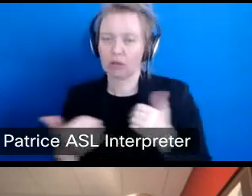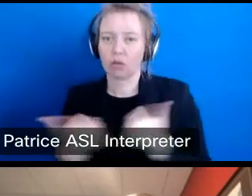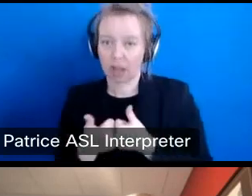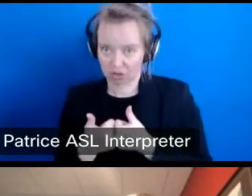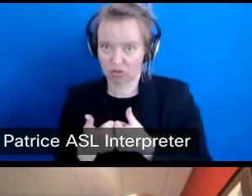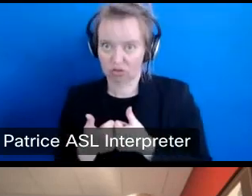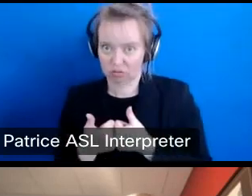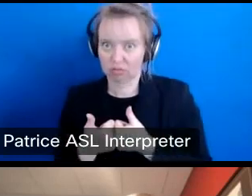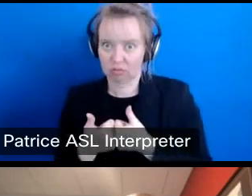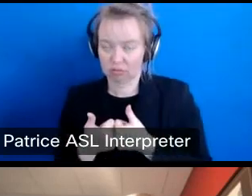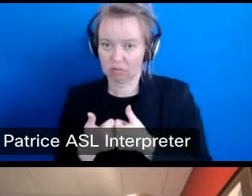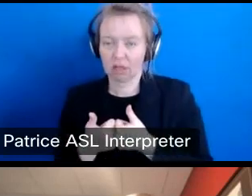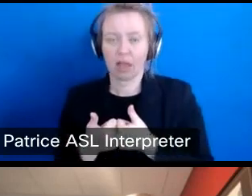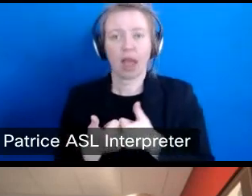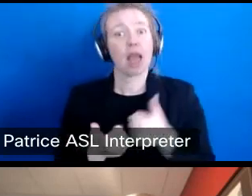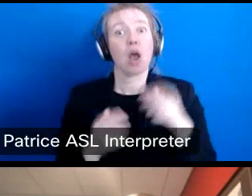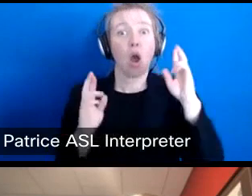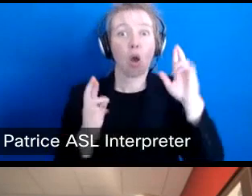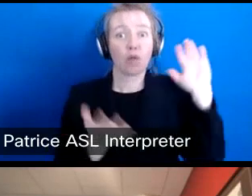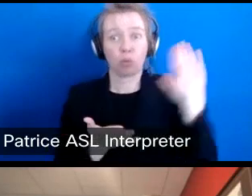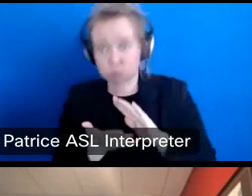accidents, and hopefully reduce the number of fatalities.